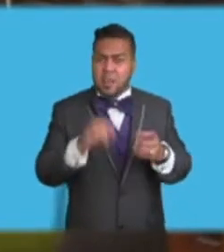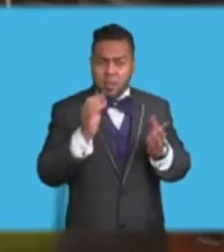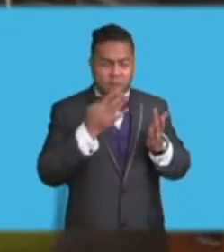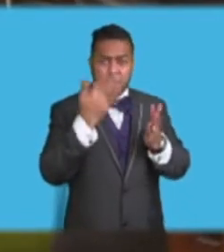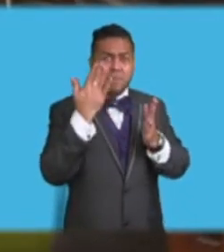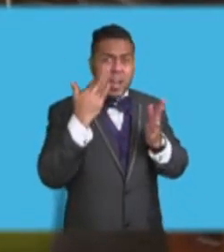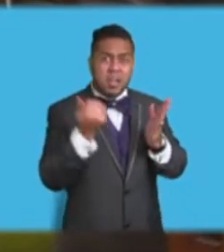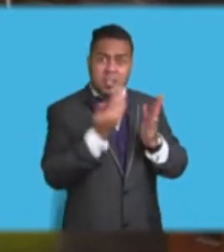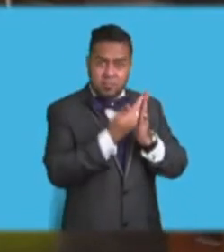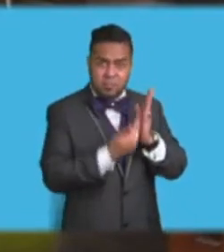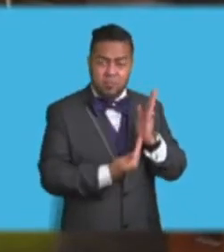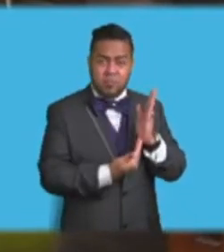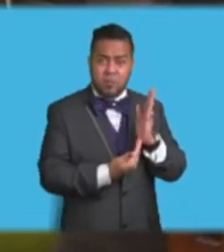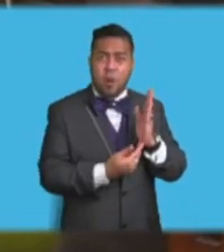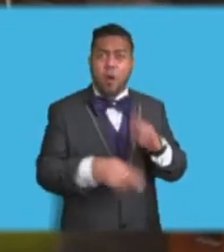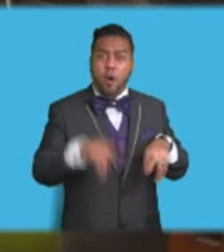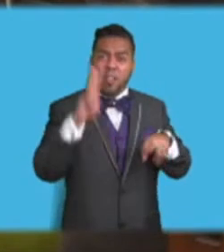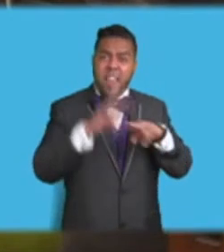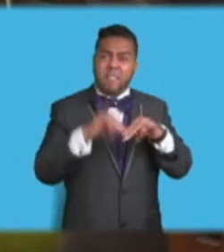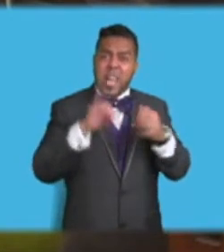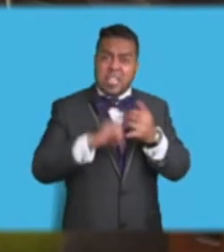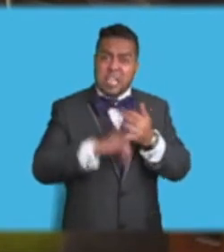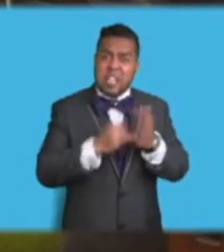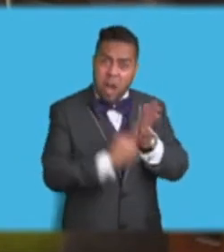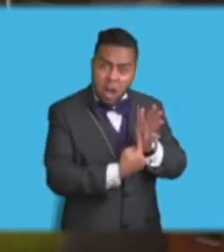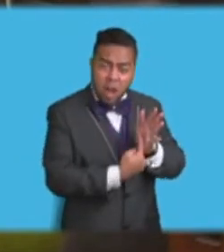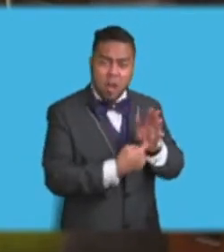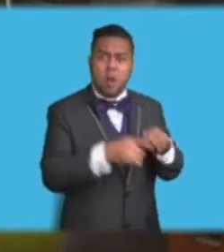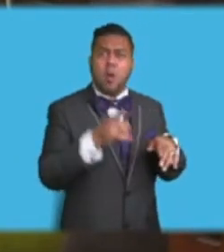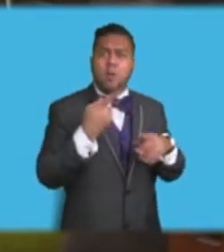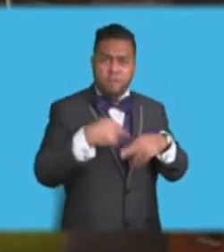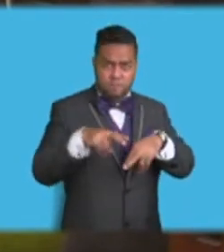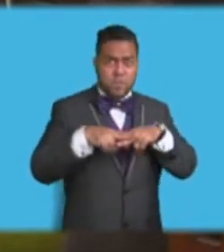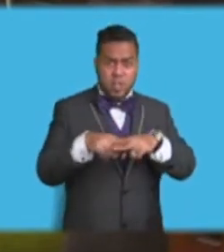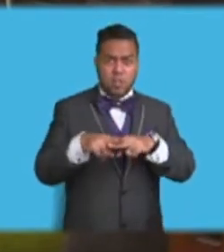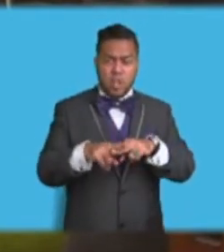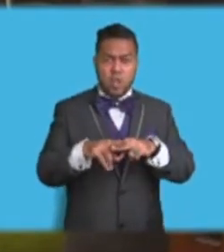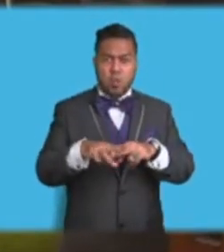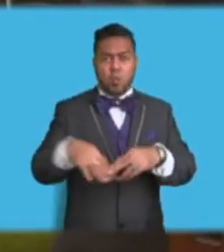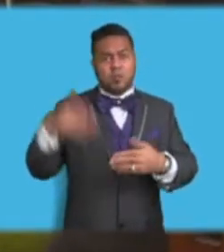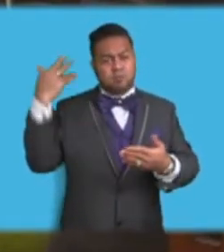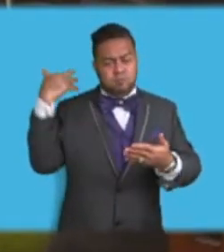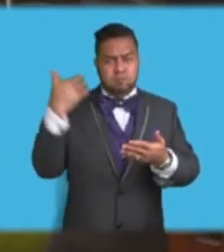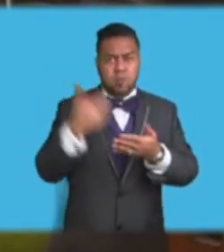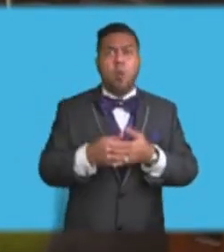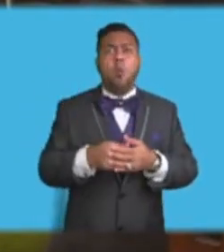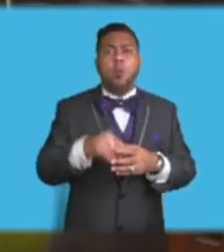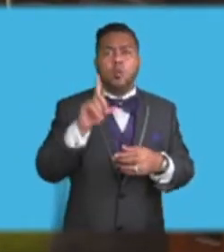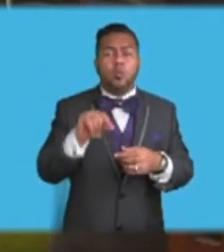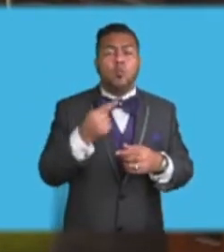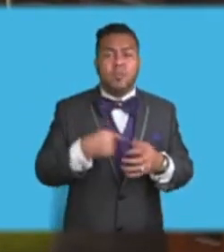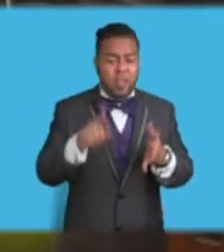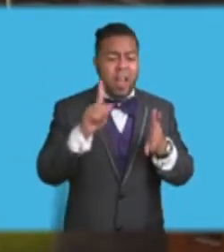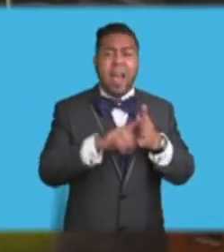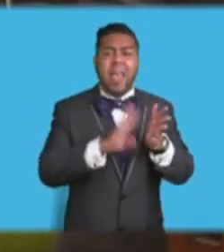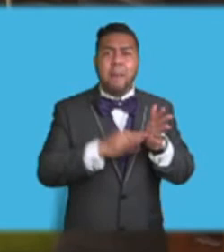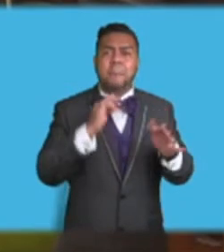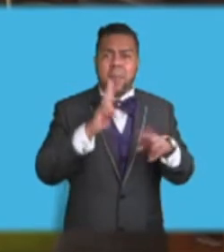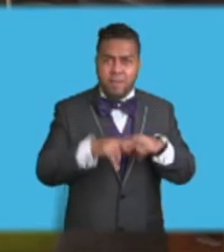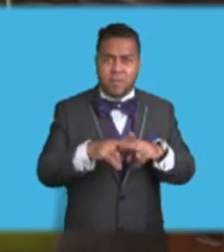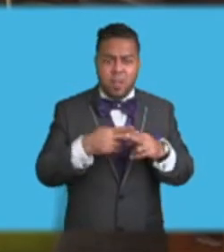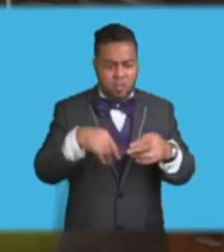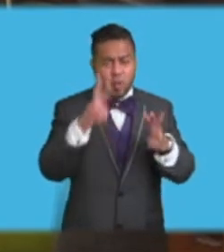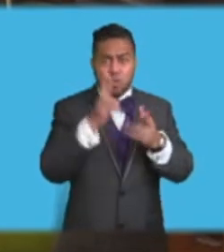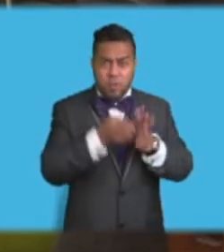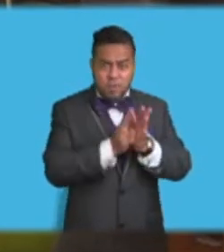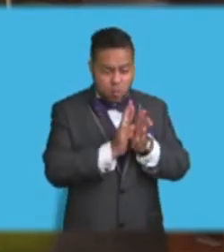Sector Stability Review, or the FSSR, for Fiji was recently undertaken by the IMF. The review provided a number of critical